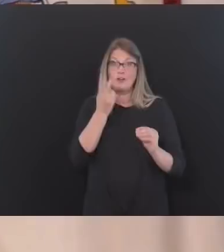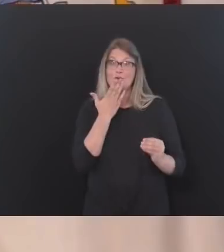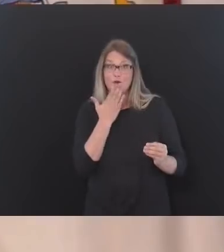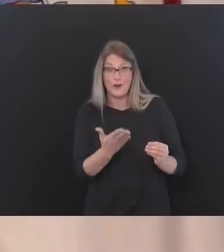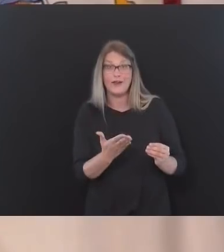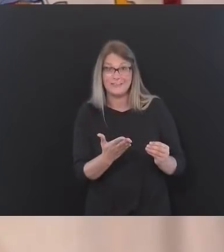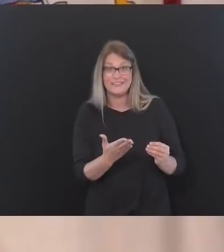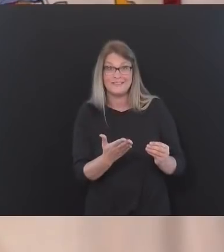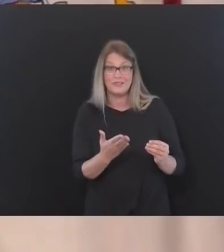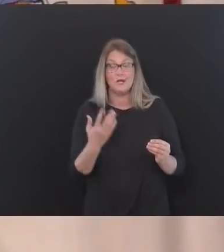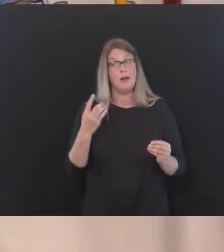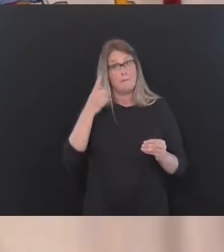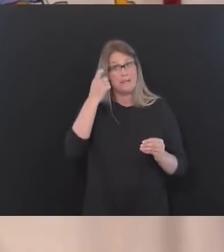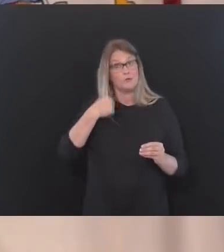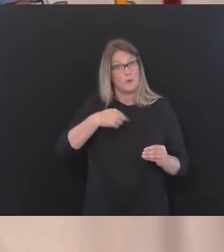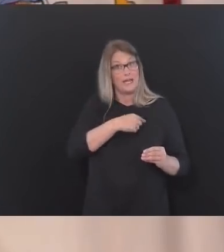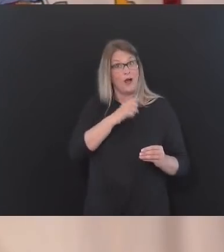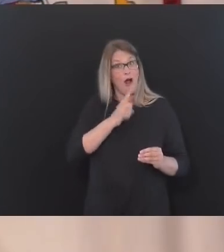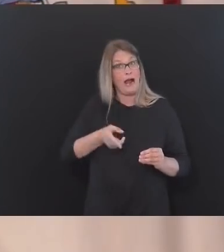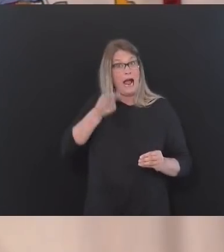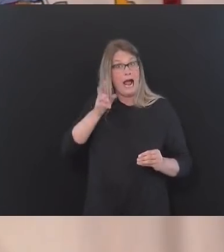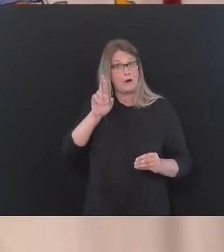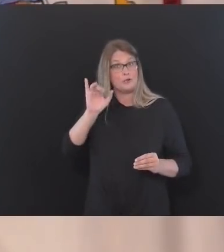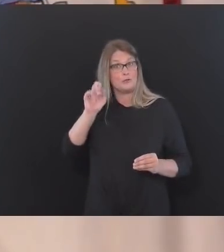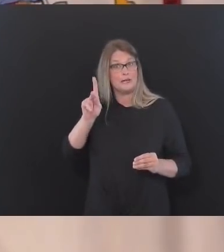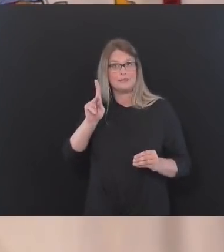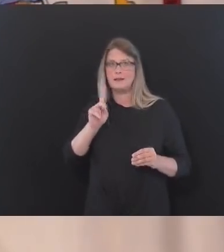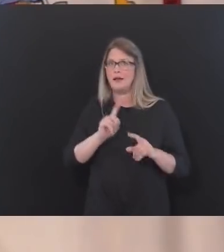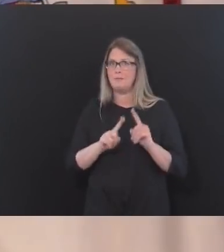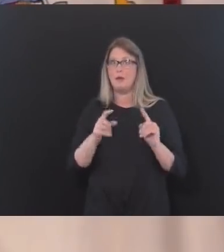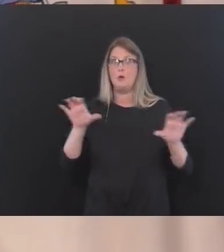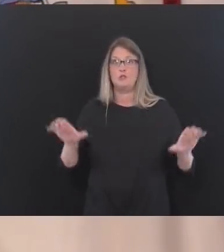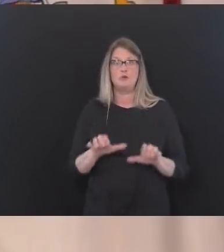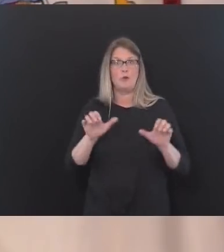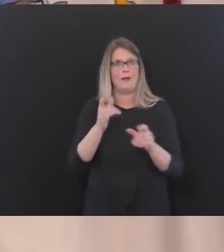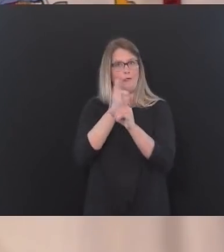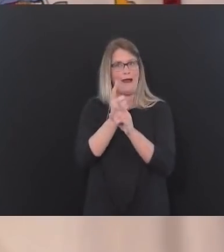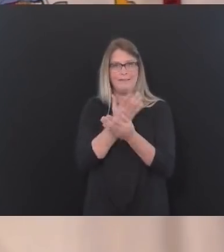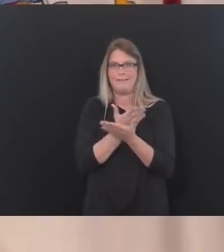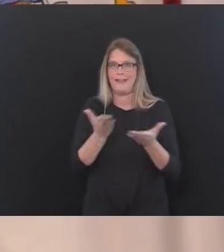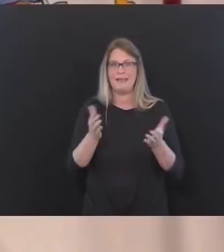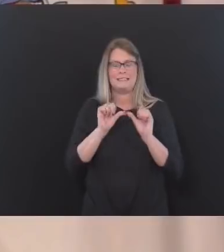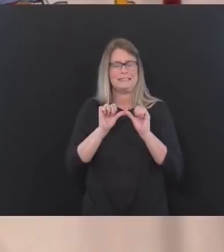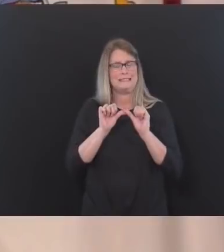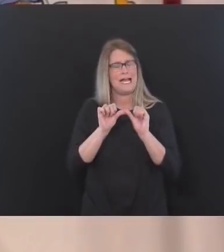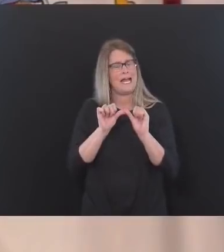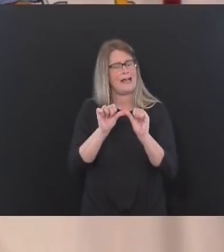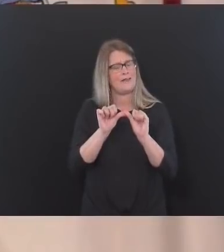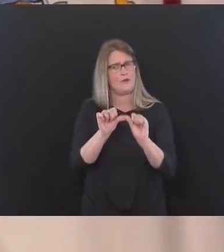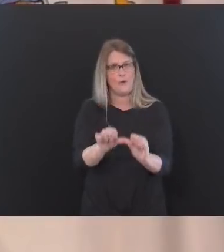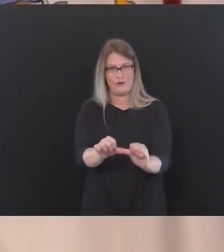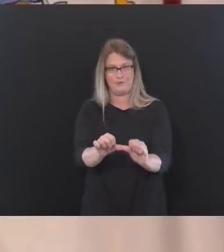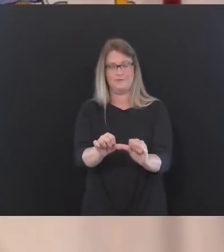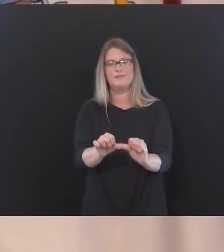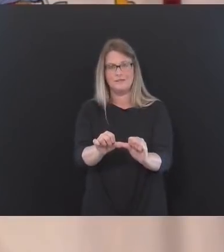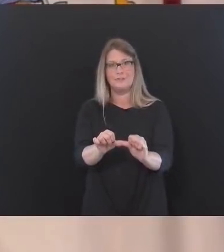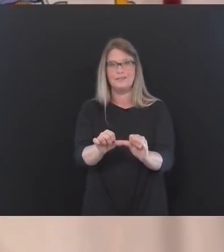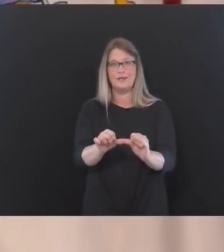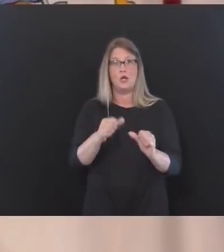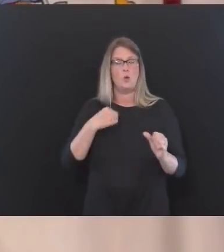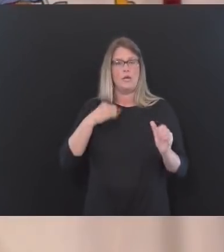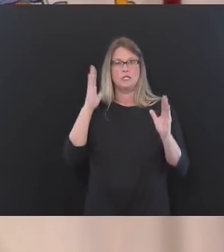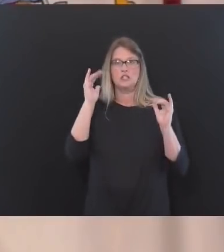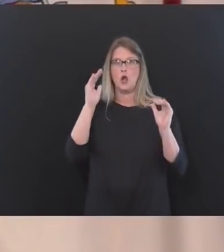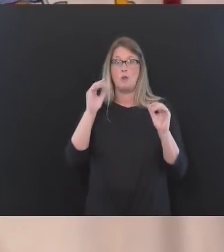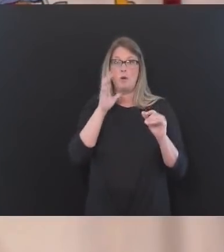highest risk. We're staying ahead. Stay the course. Please stay the course. If we stay the course, we hope and pray we don't have